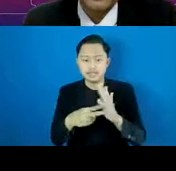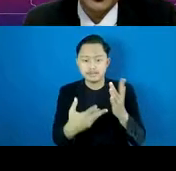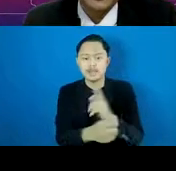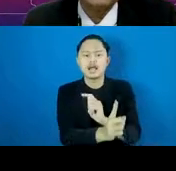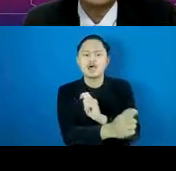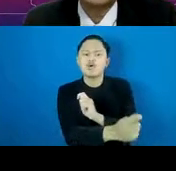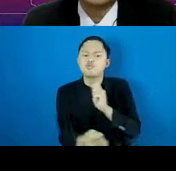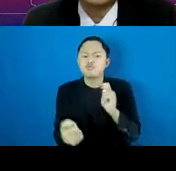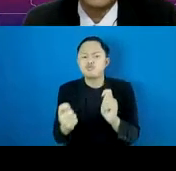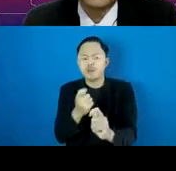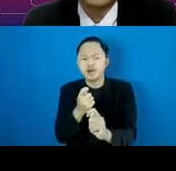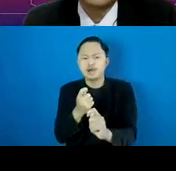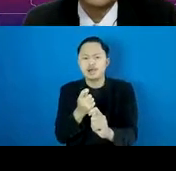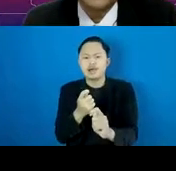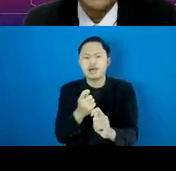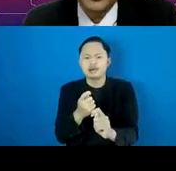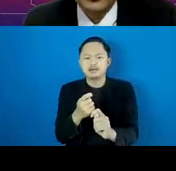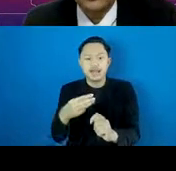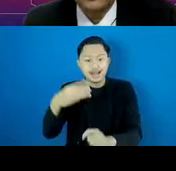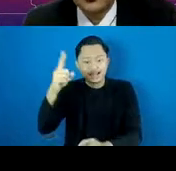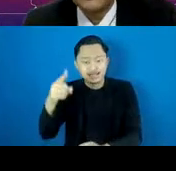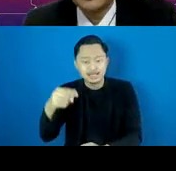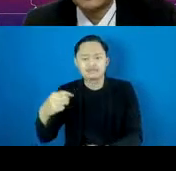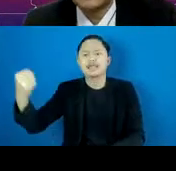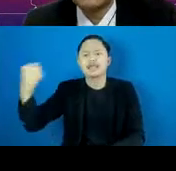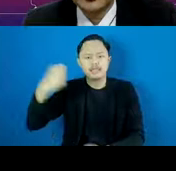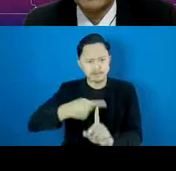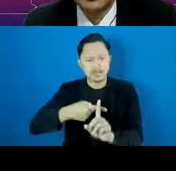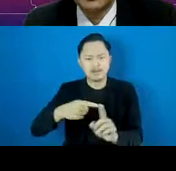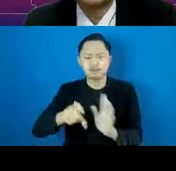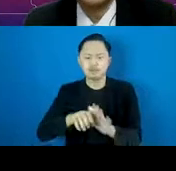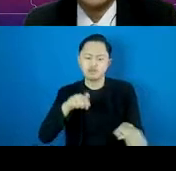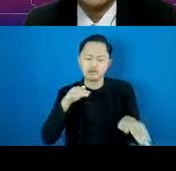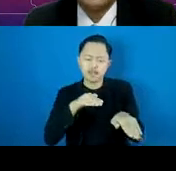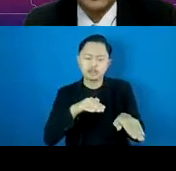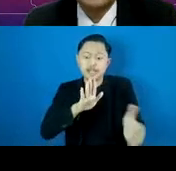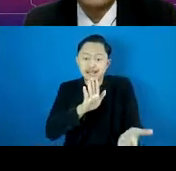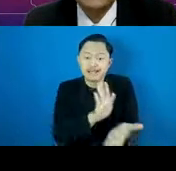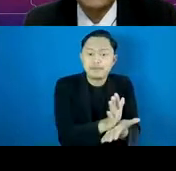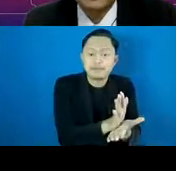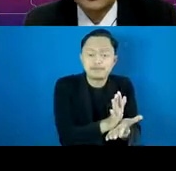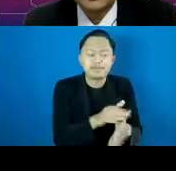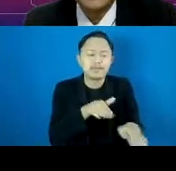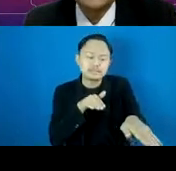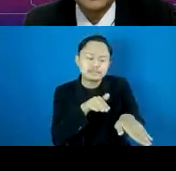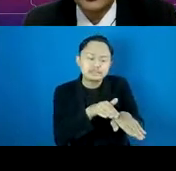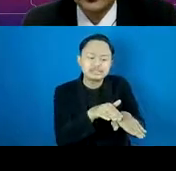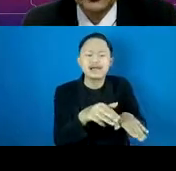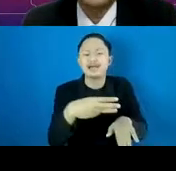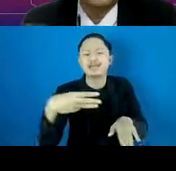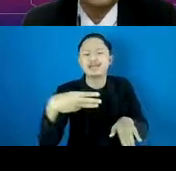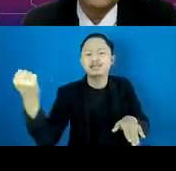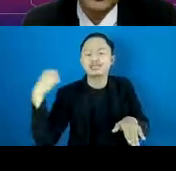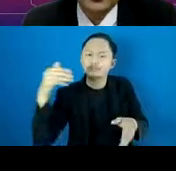regenerative braking. And that way, the overall efficiency is much better. as the battery energy density